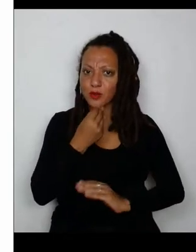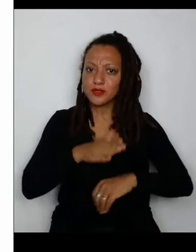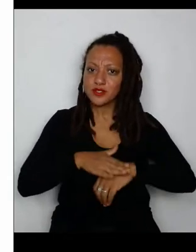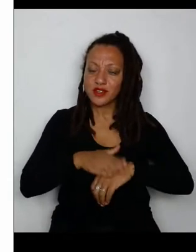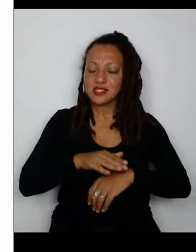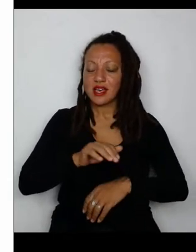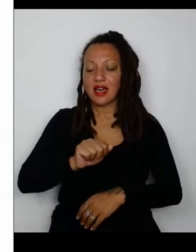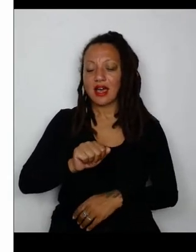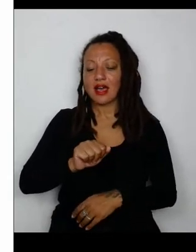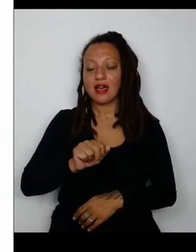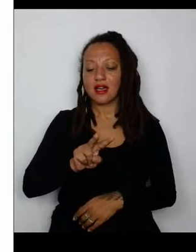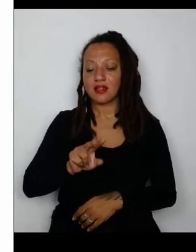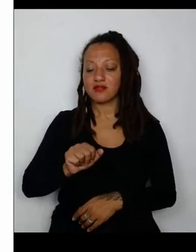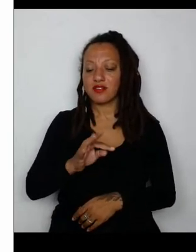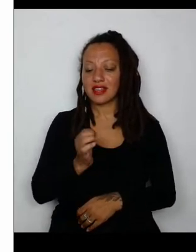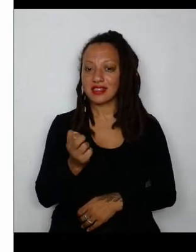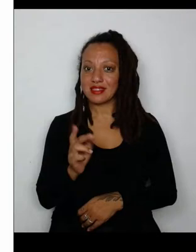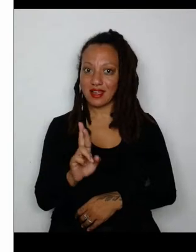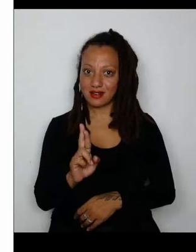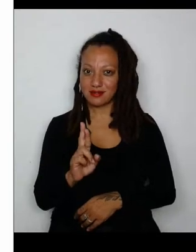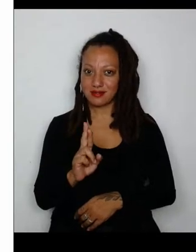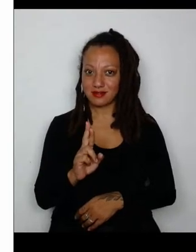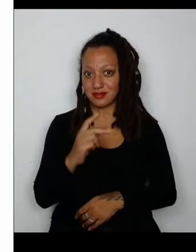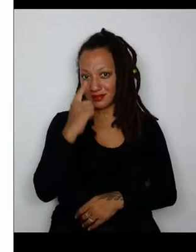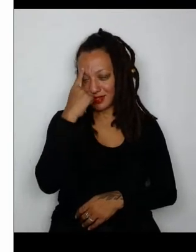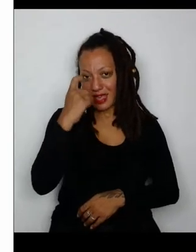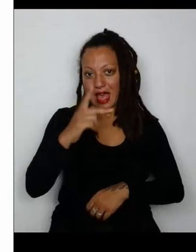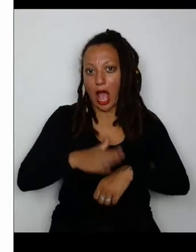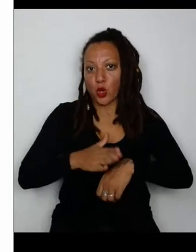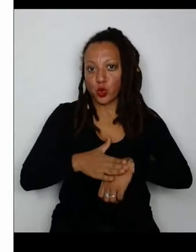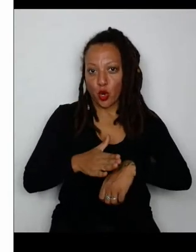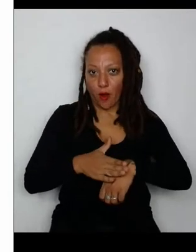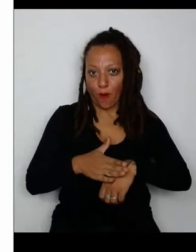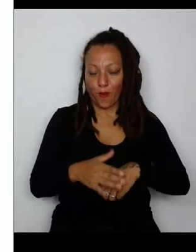here in that respect resembles stefan malhamese